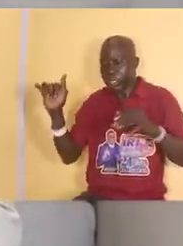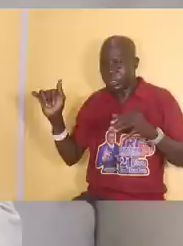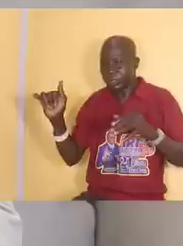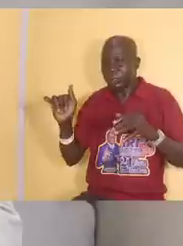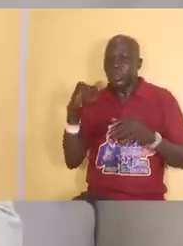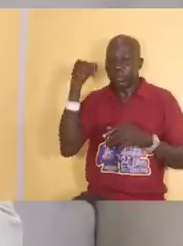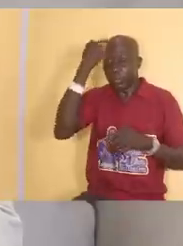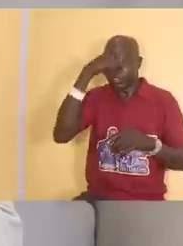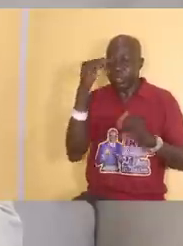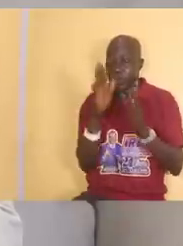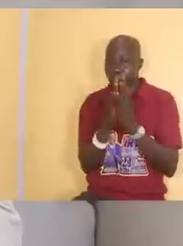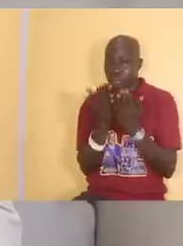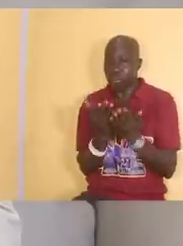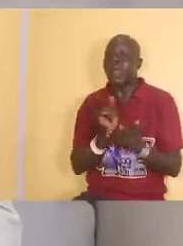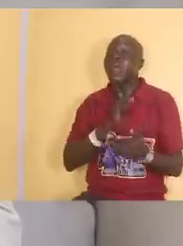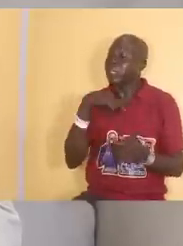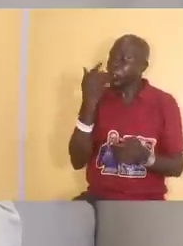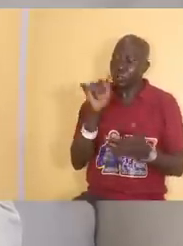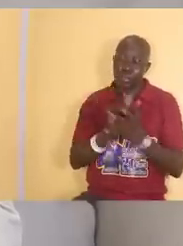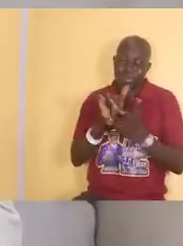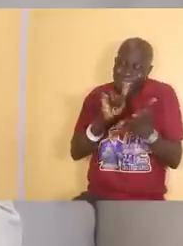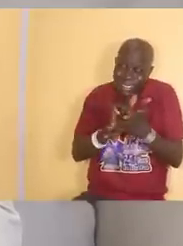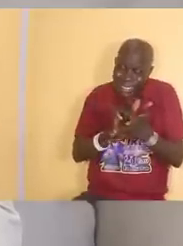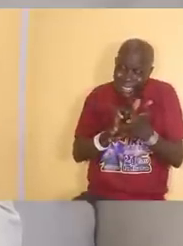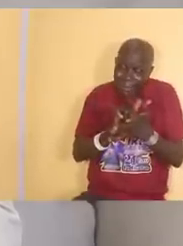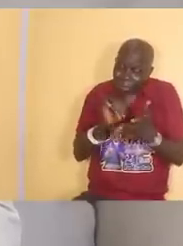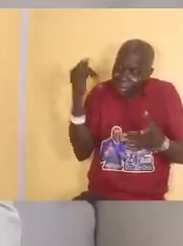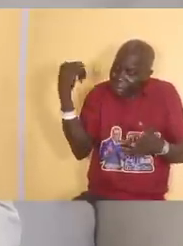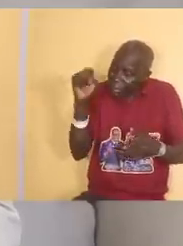forget Facebook. The Facebook. I told you that.